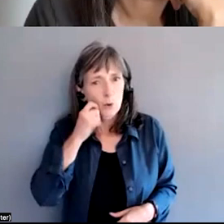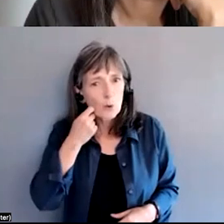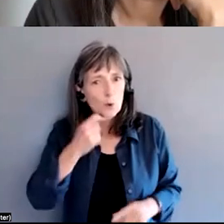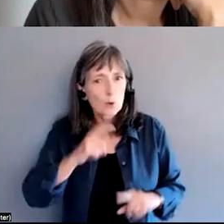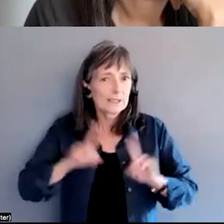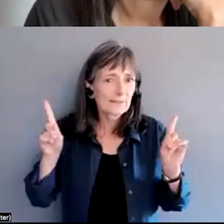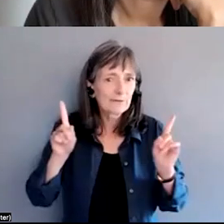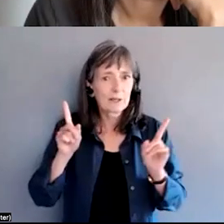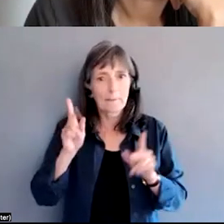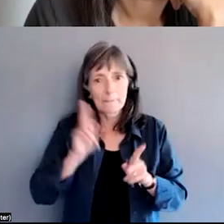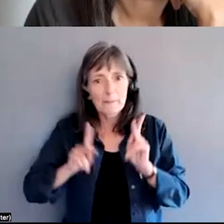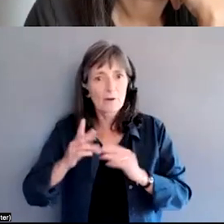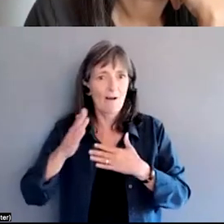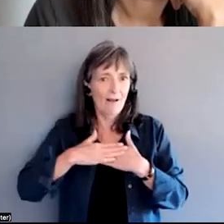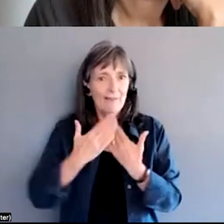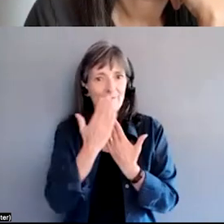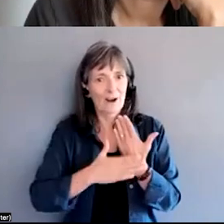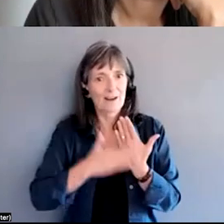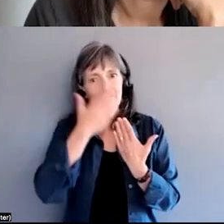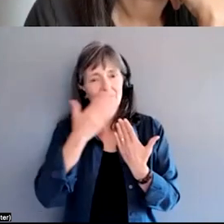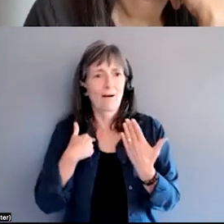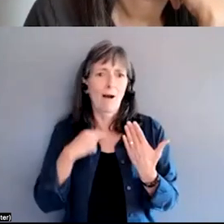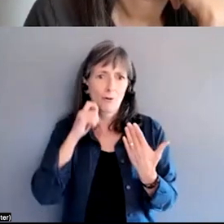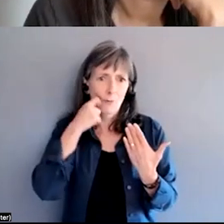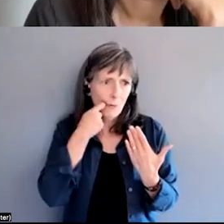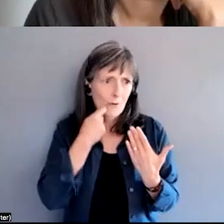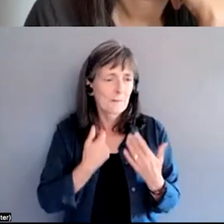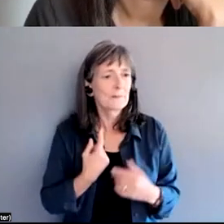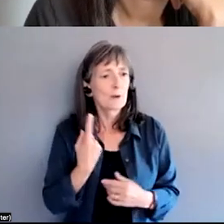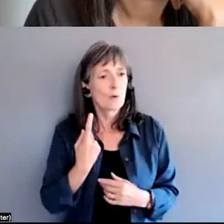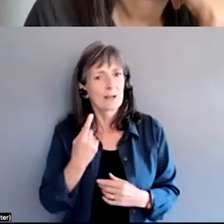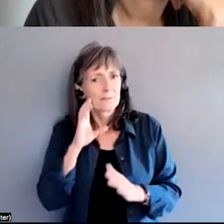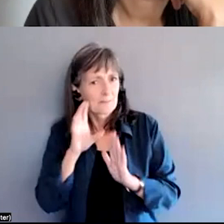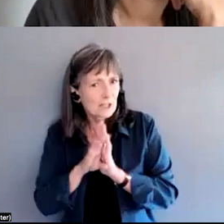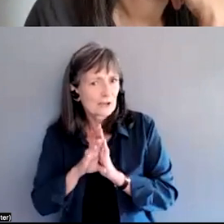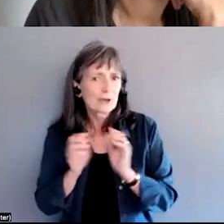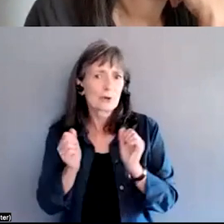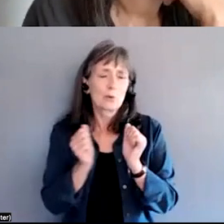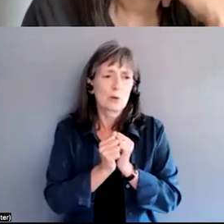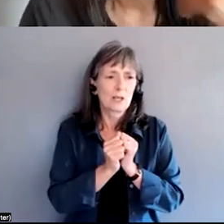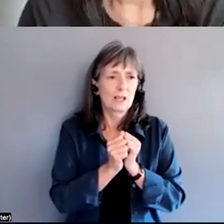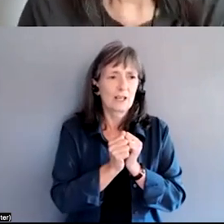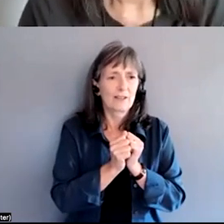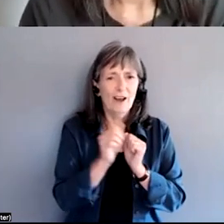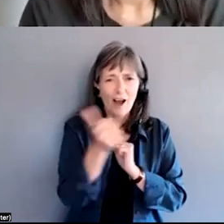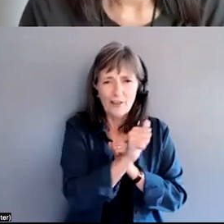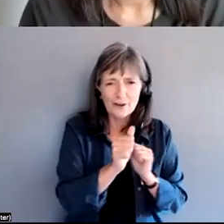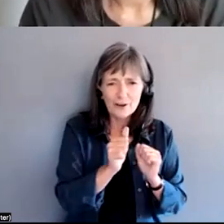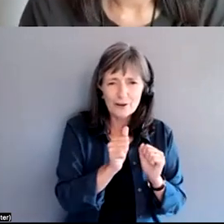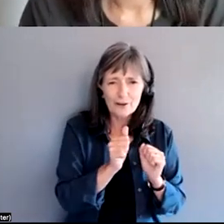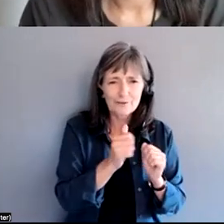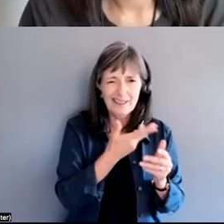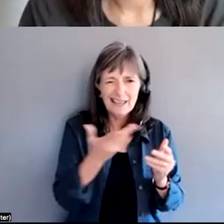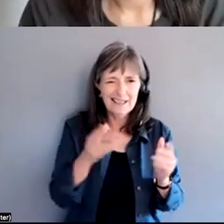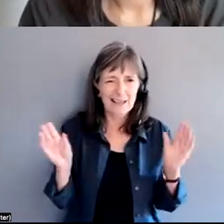figurative work on covers. Really neat portraiture, like combined with other images. Again, that's